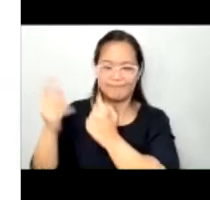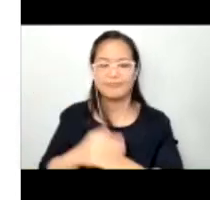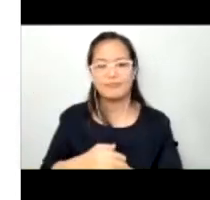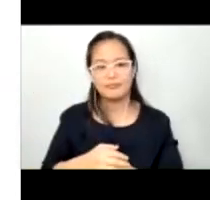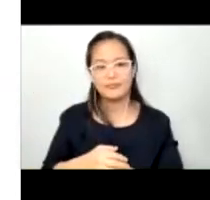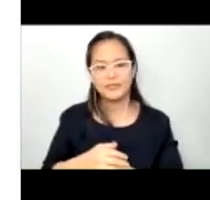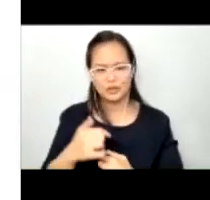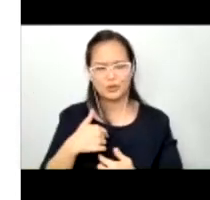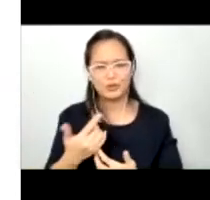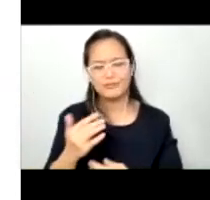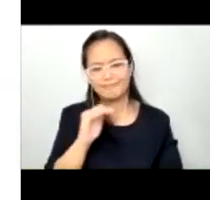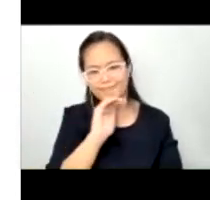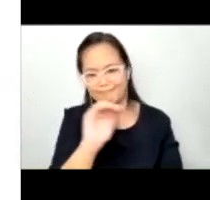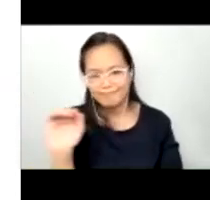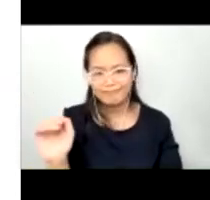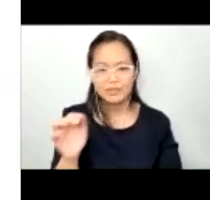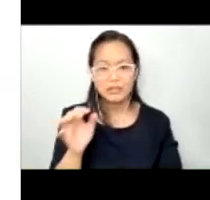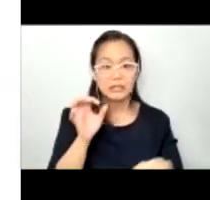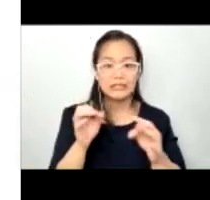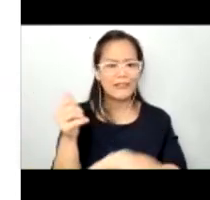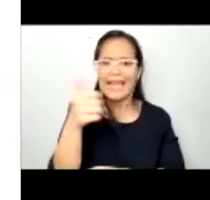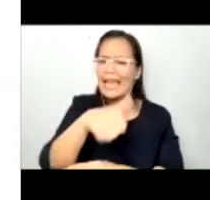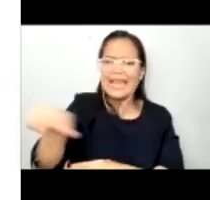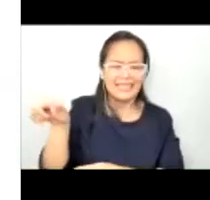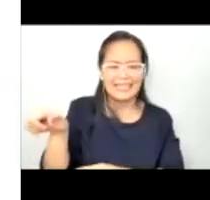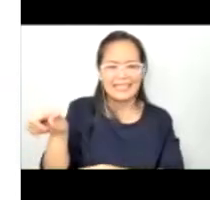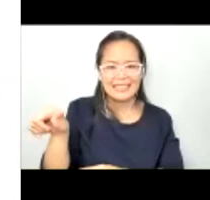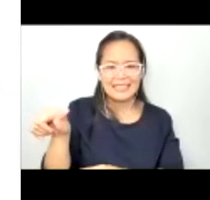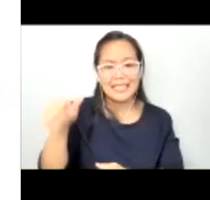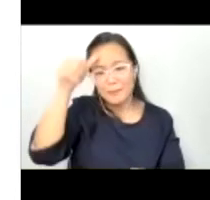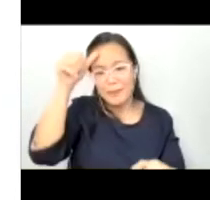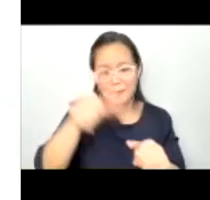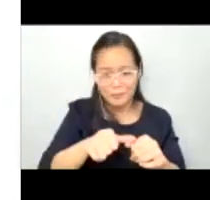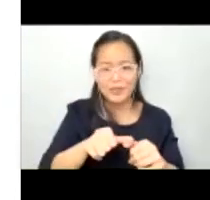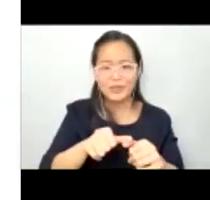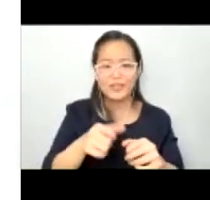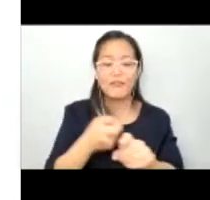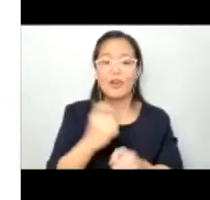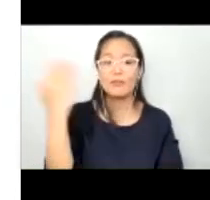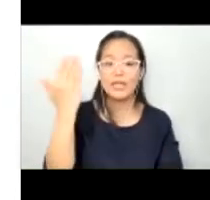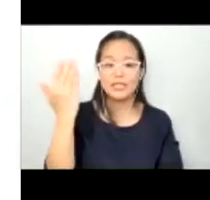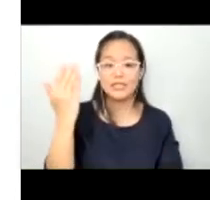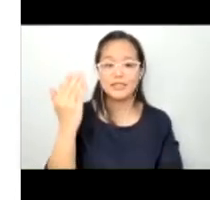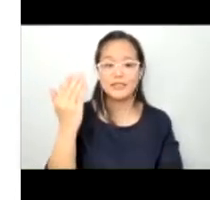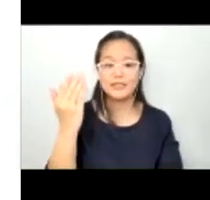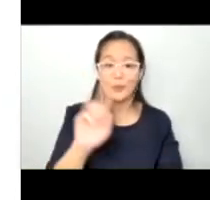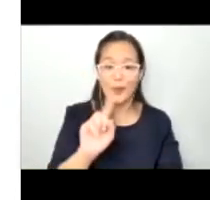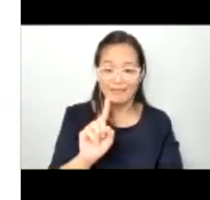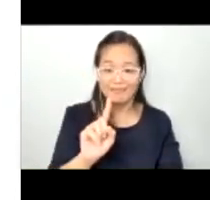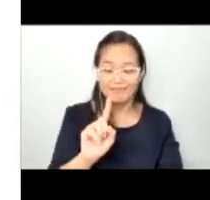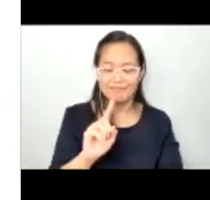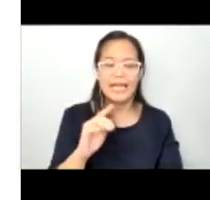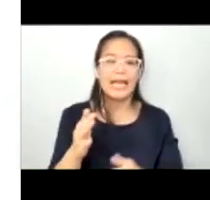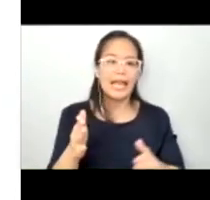is anything that you will remember from this talk, listen first to understand. If you have